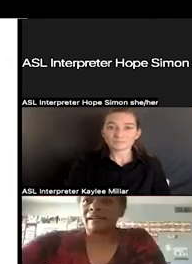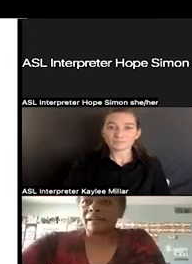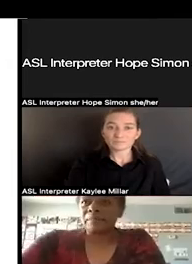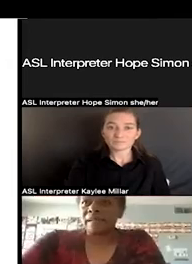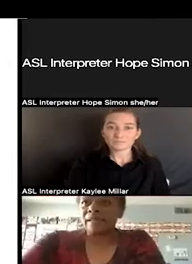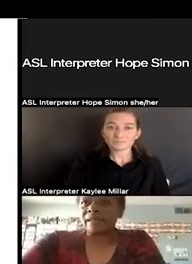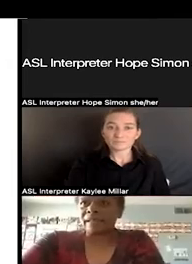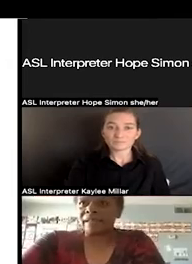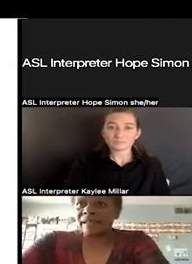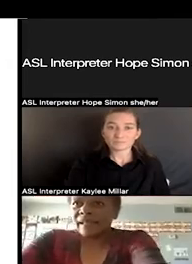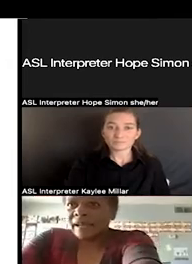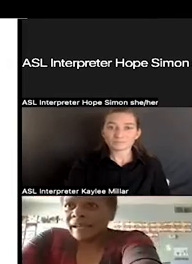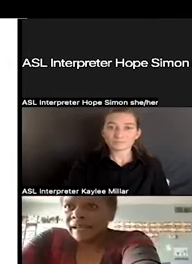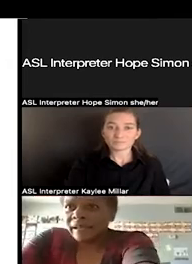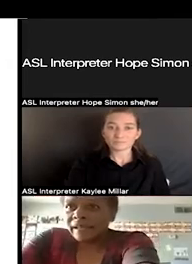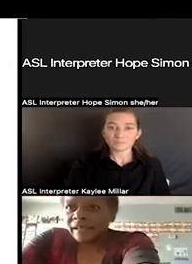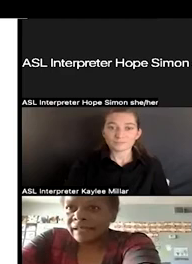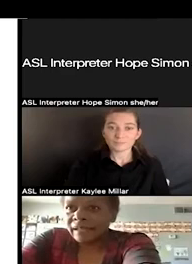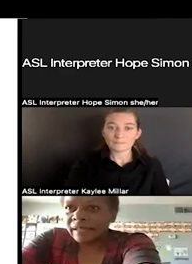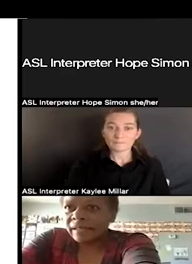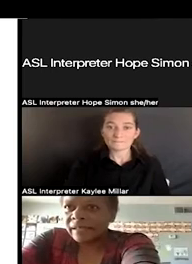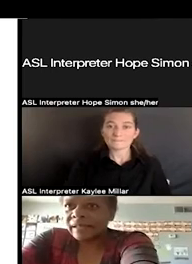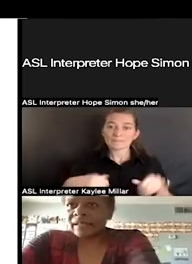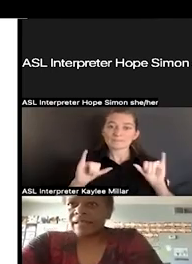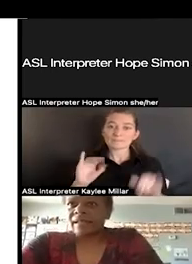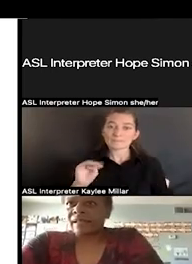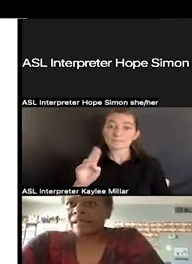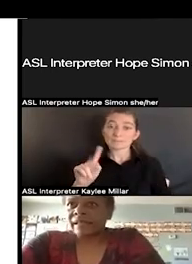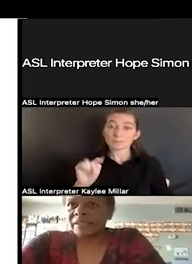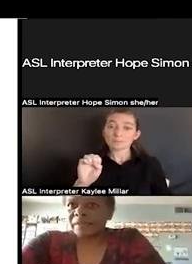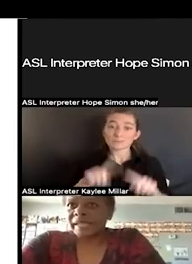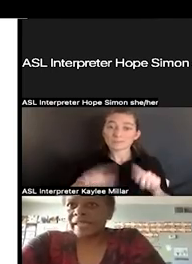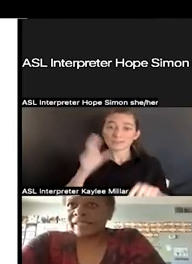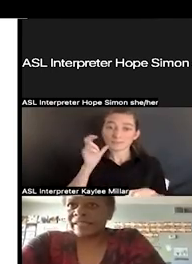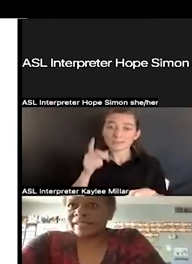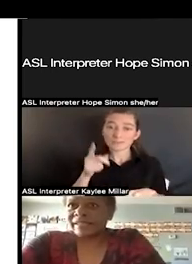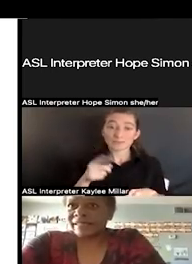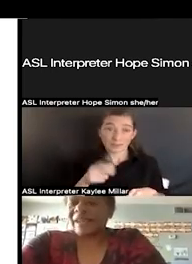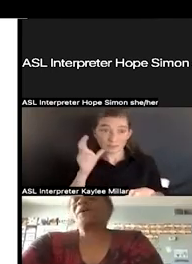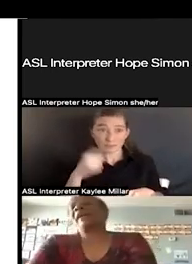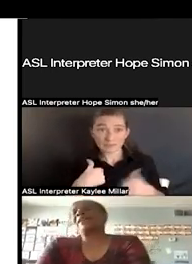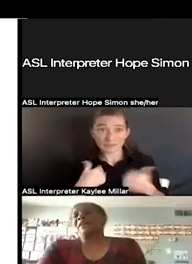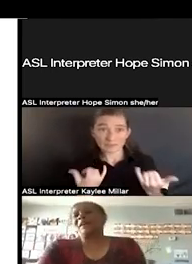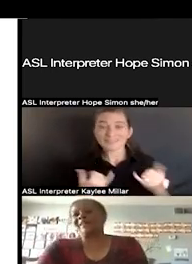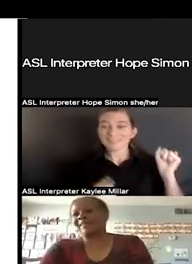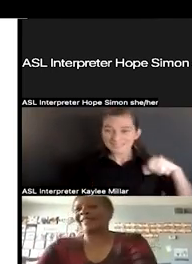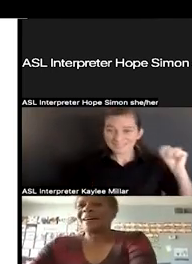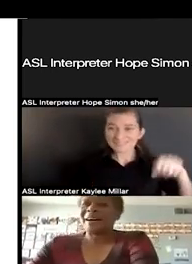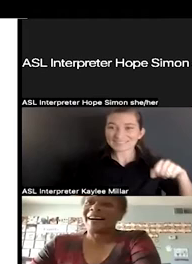And Therese, you're still muted. Almost there. Great. Can you hear me? Yes. Oh, there you go.